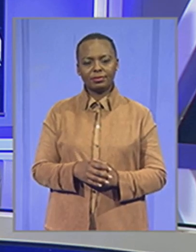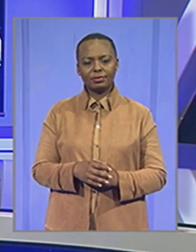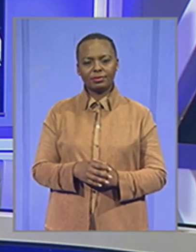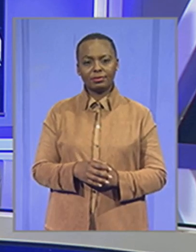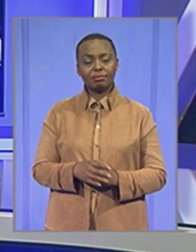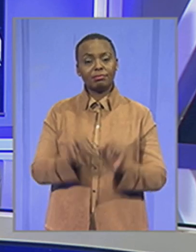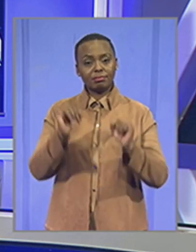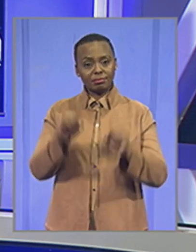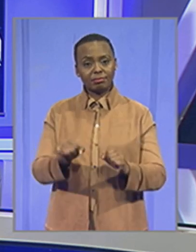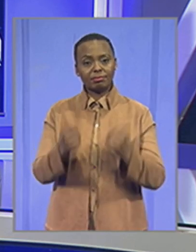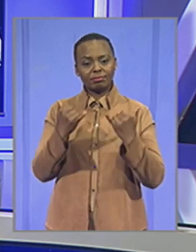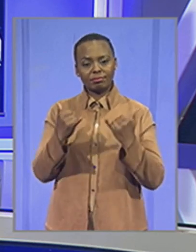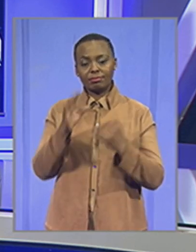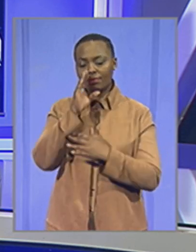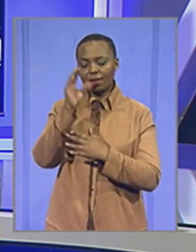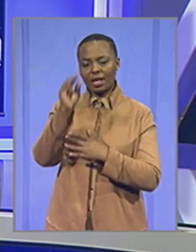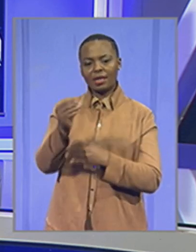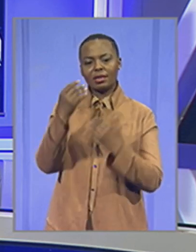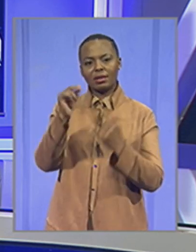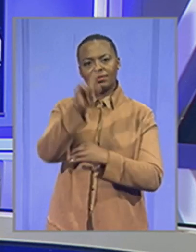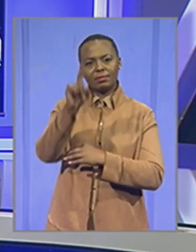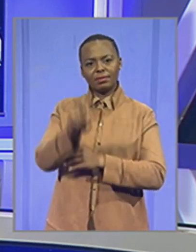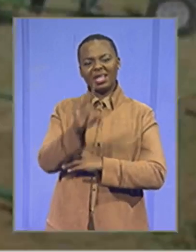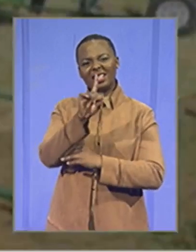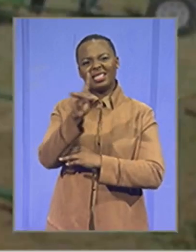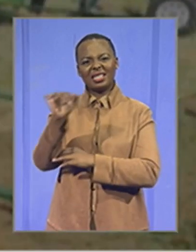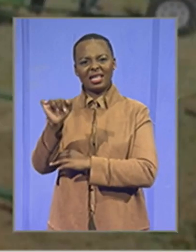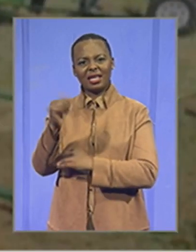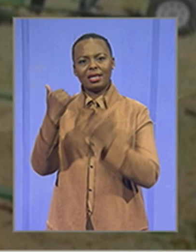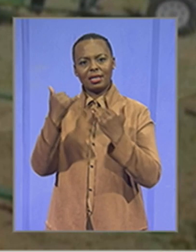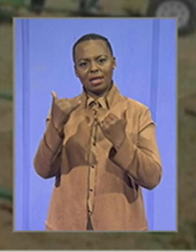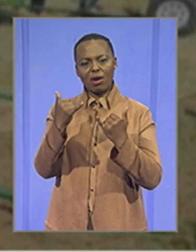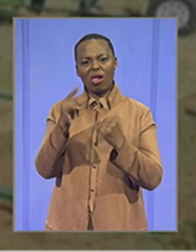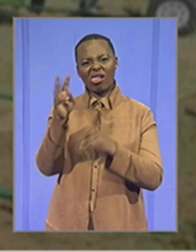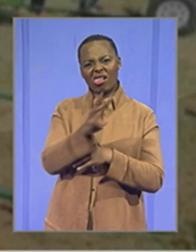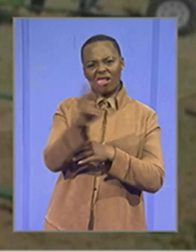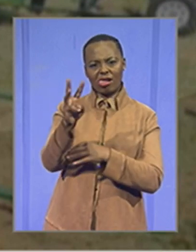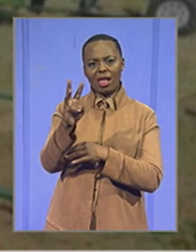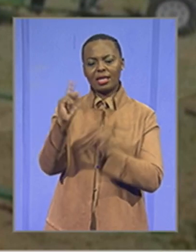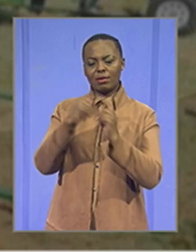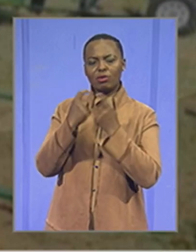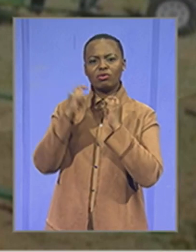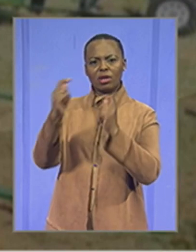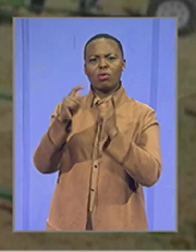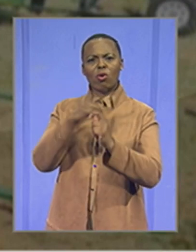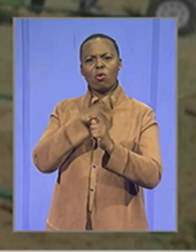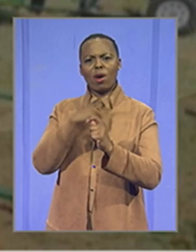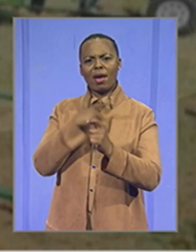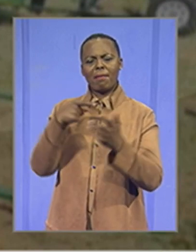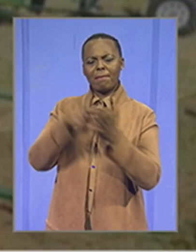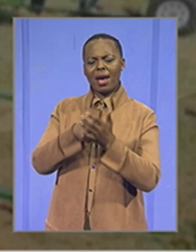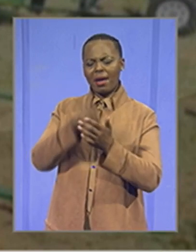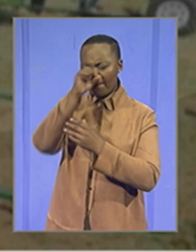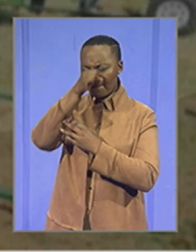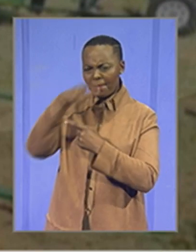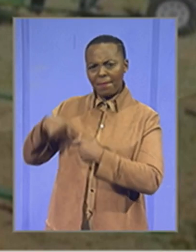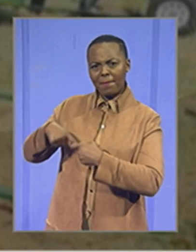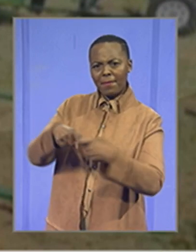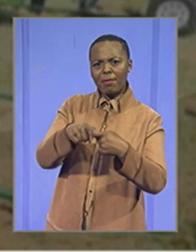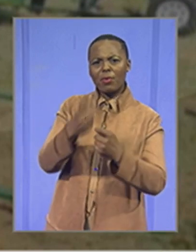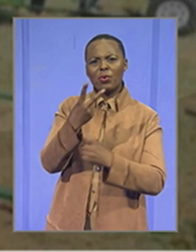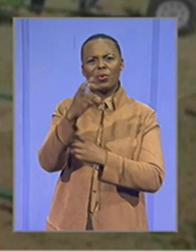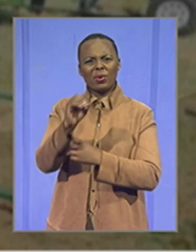gantsi jana re go boditse potso gore di kwa Northwest e kgadile thata lefapha la dipalangwa ka go reka dikaraki tse ditonki di le